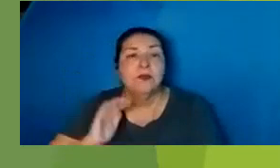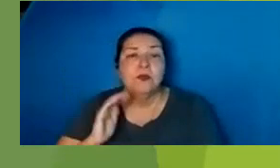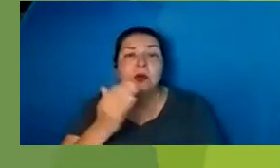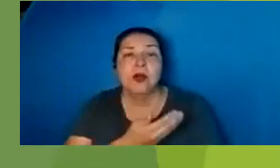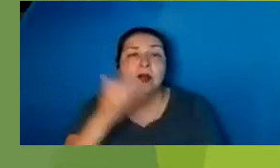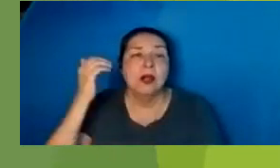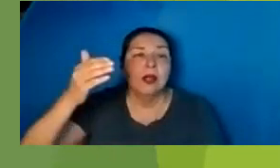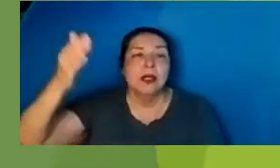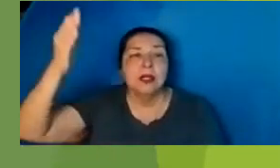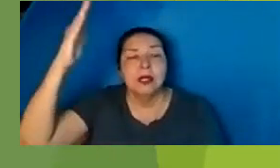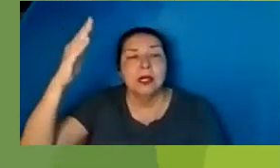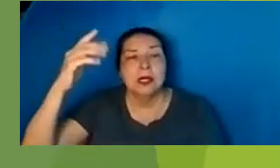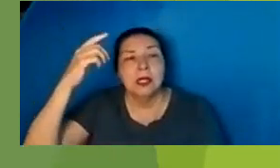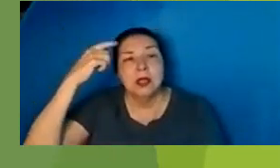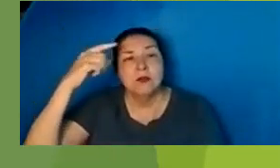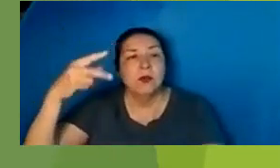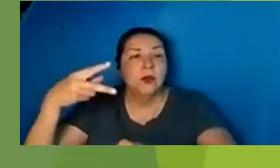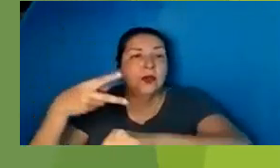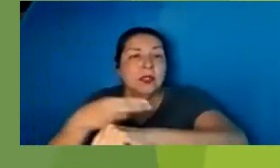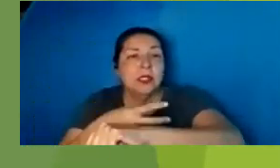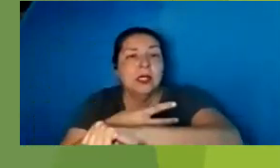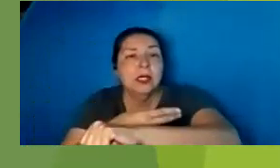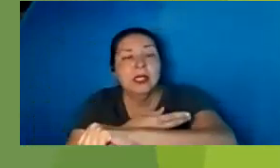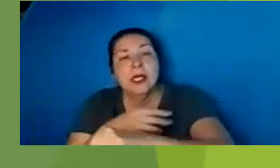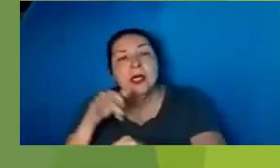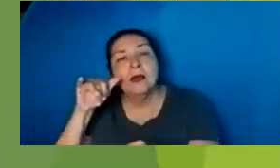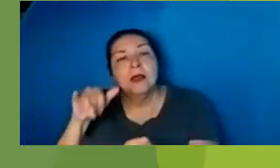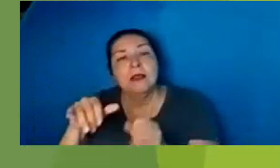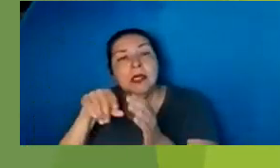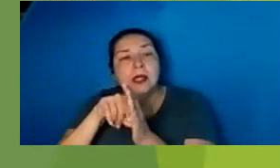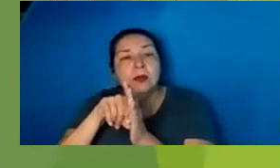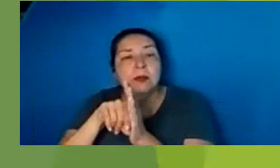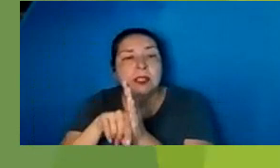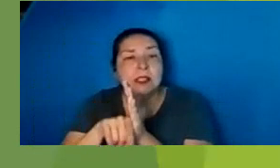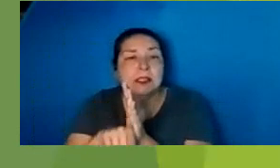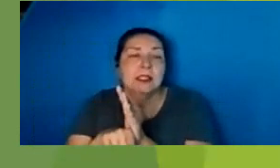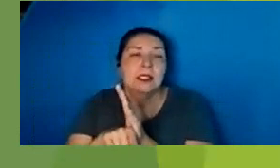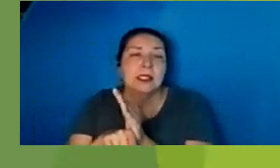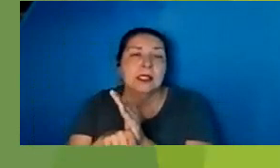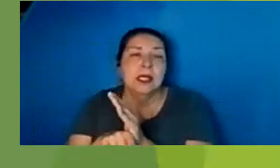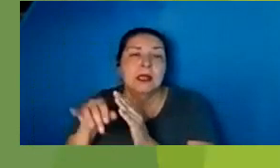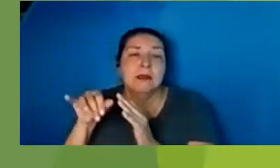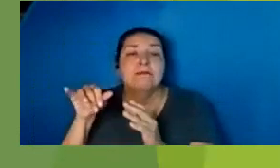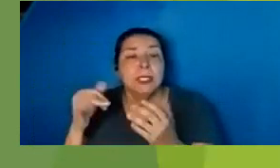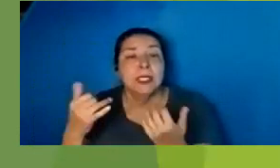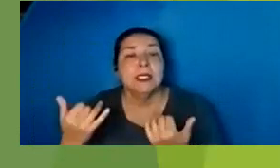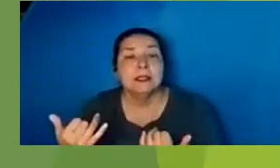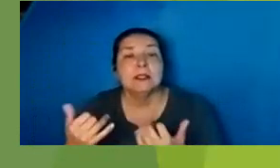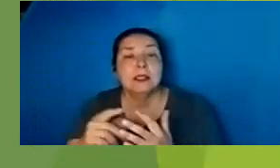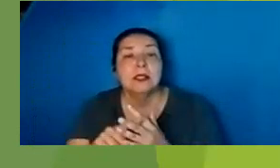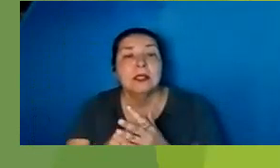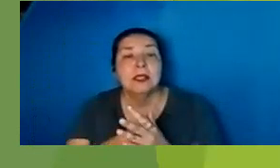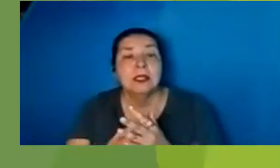for our God, for the Lamb who was slain, has